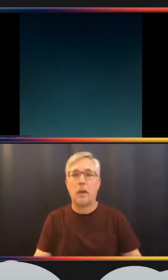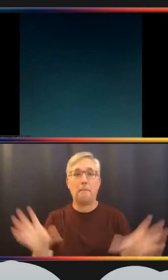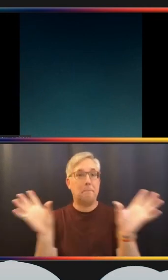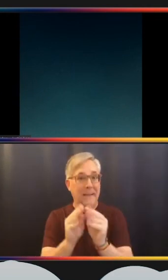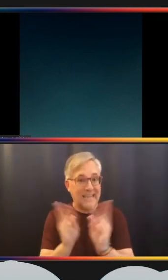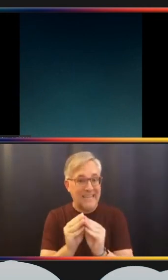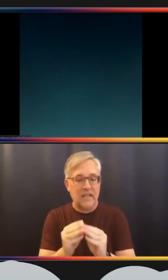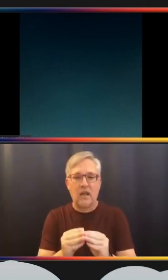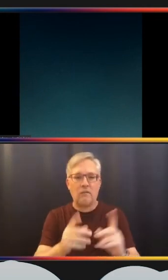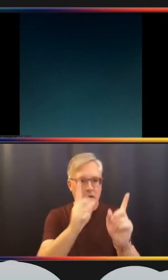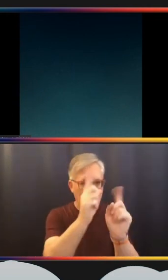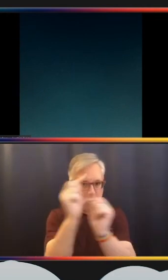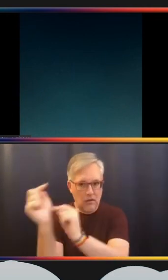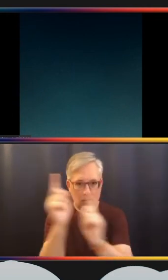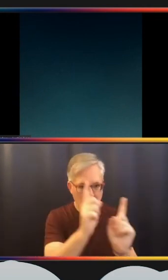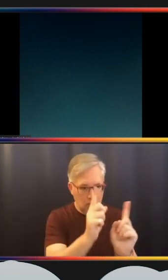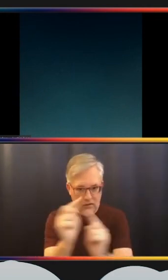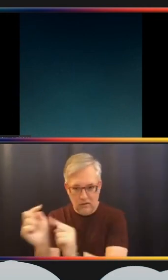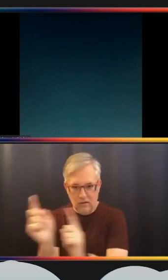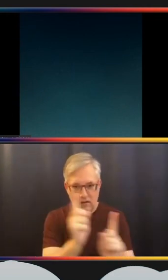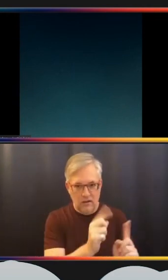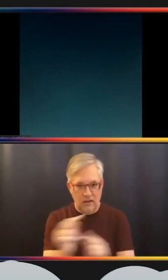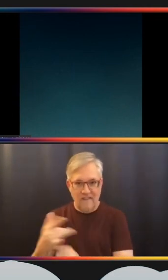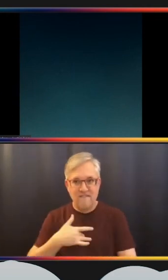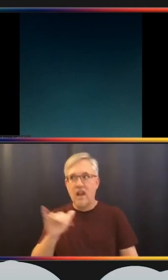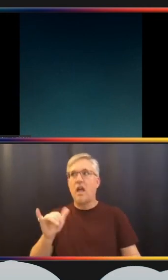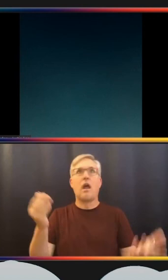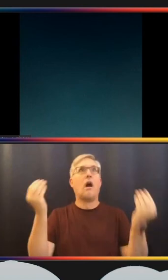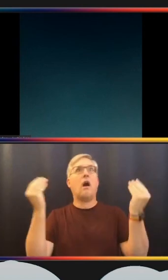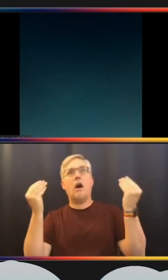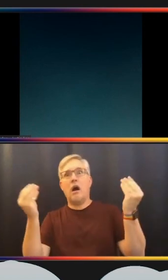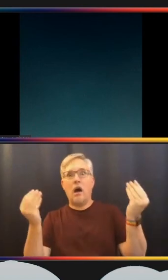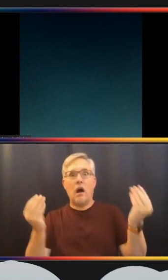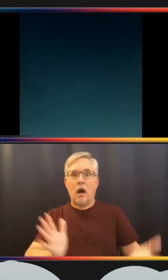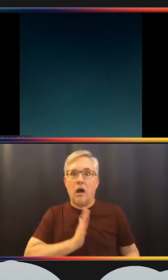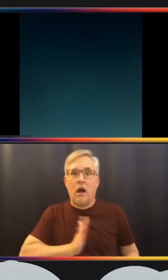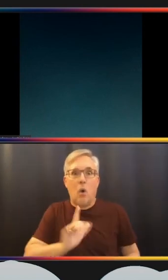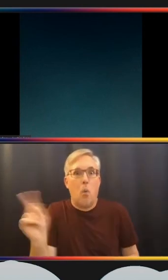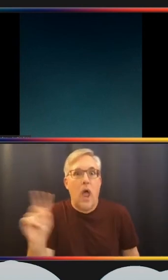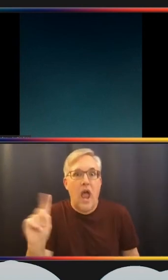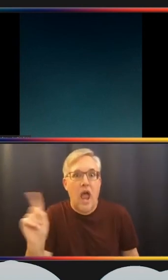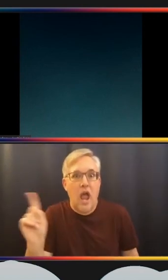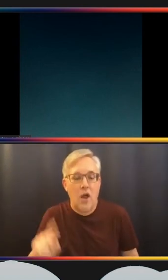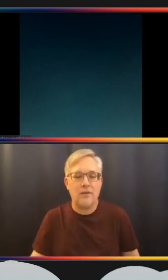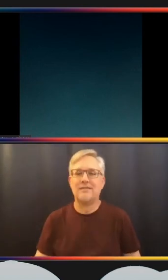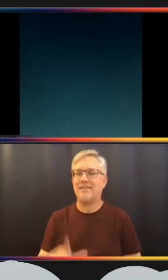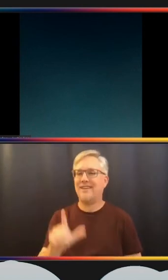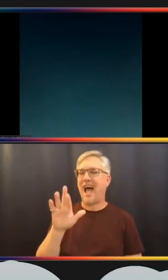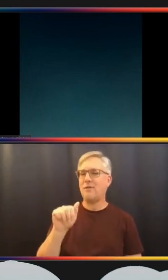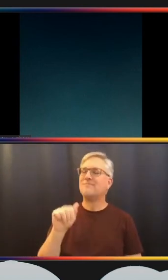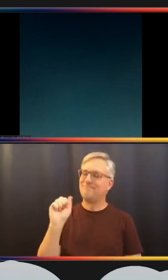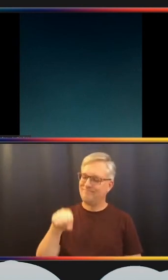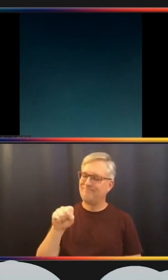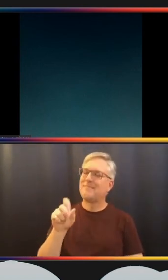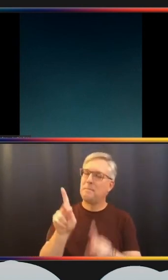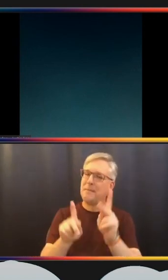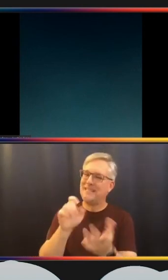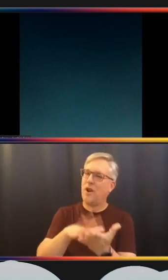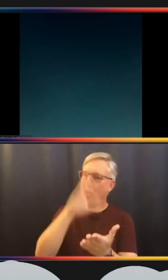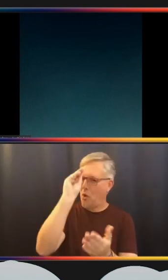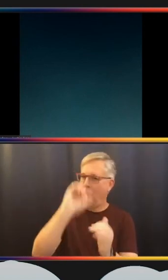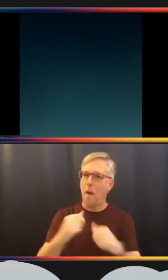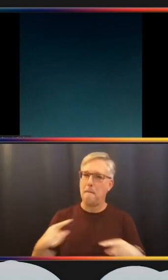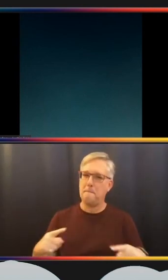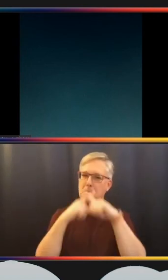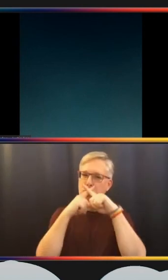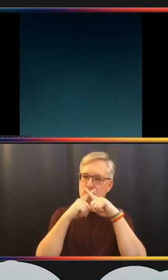like, please, dear God, we need some Zoom etiquette. Yeah, you need people to learn that mute button for themselves, because you could be having a